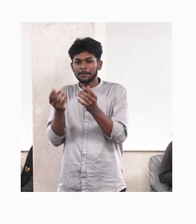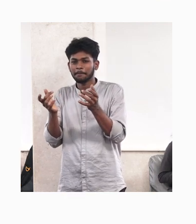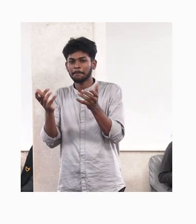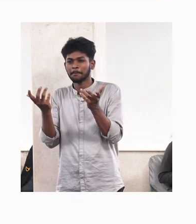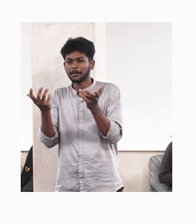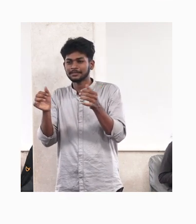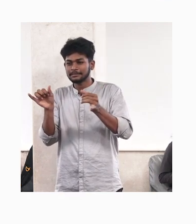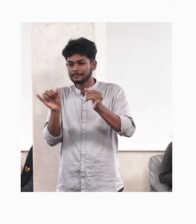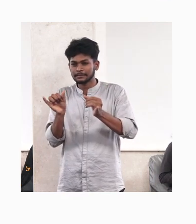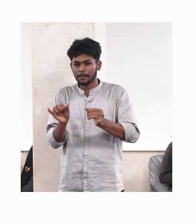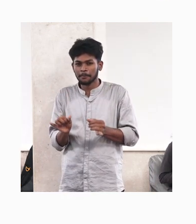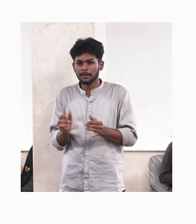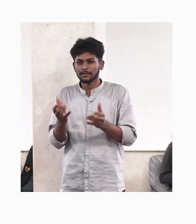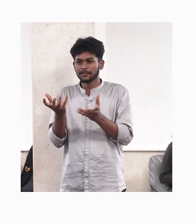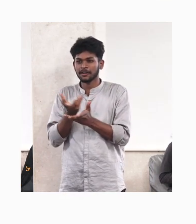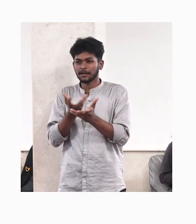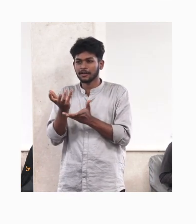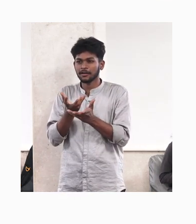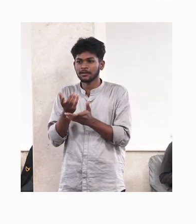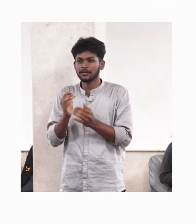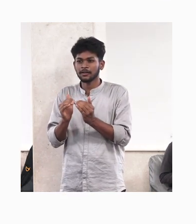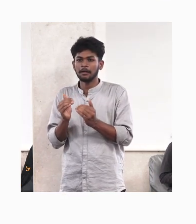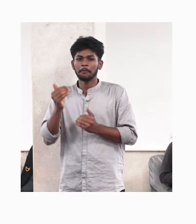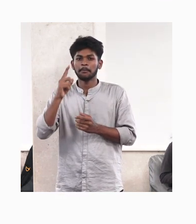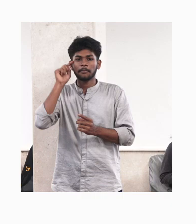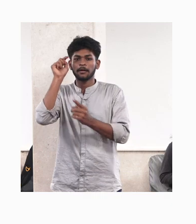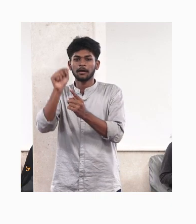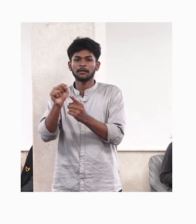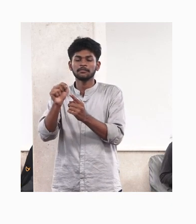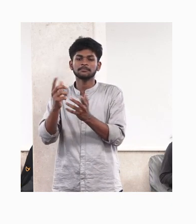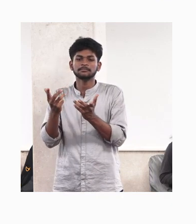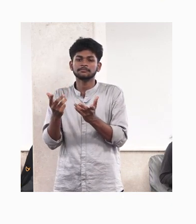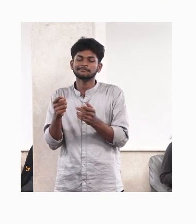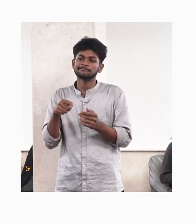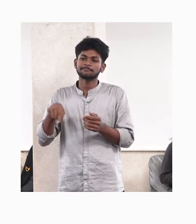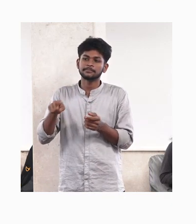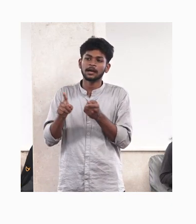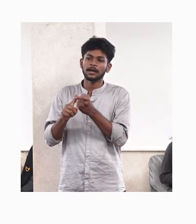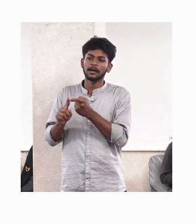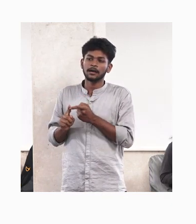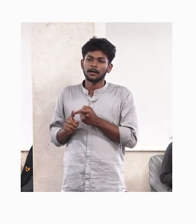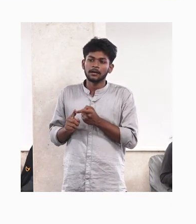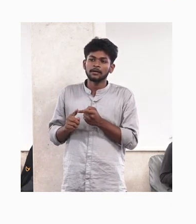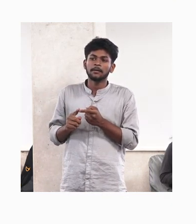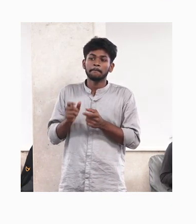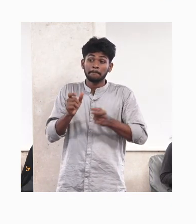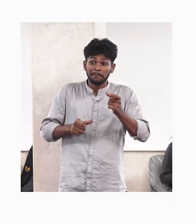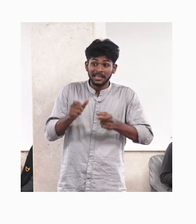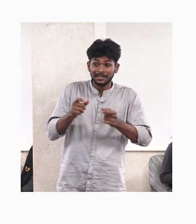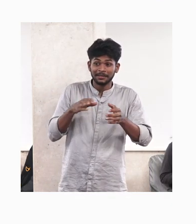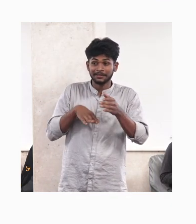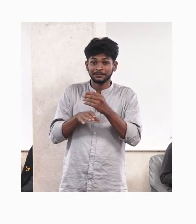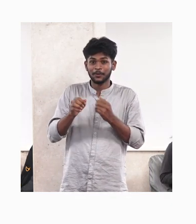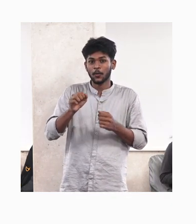similarity into the organization and into the goal of the organization that support the people in